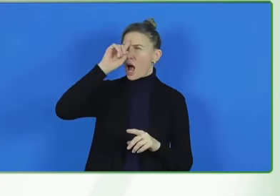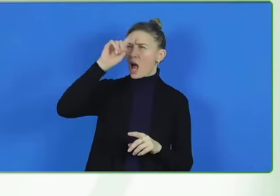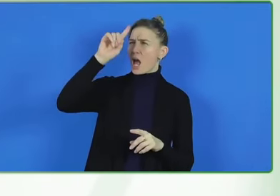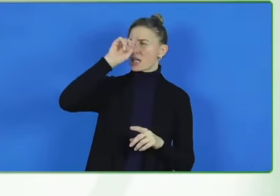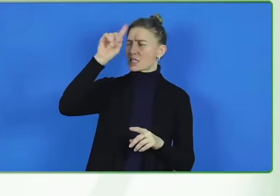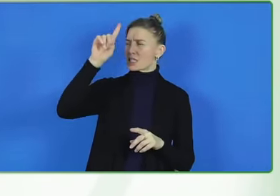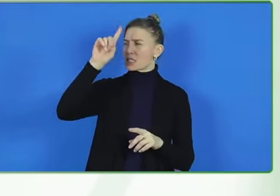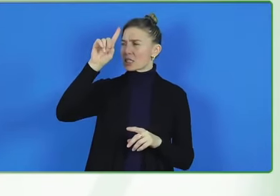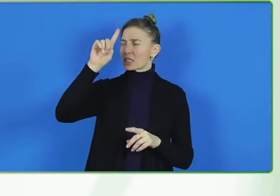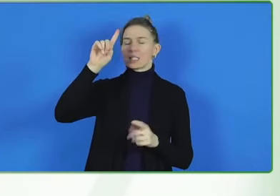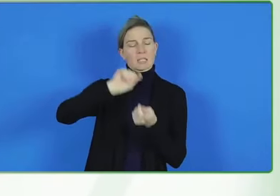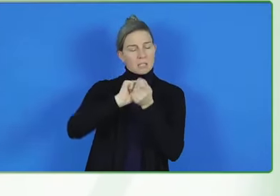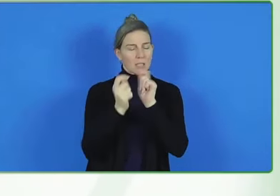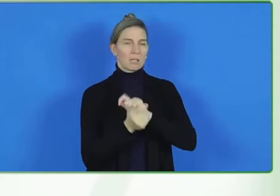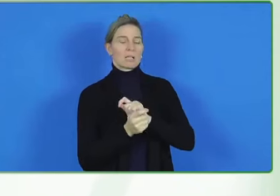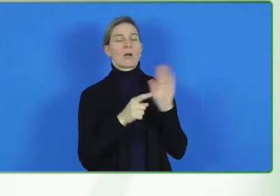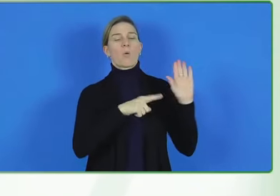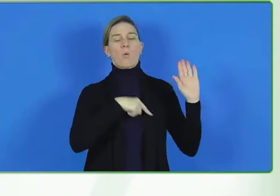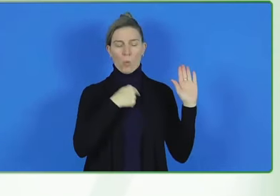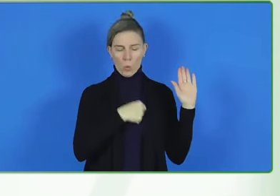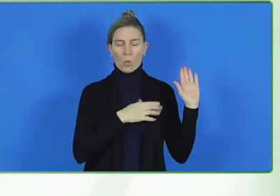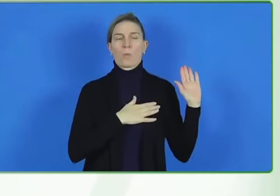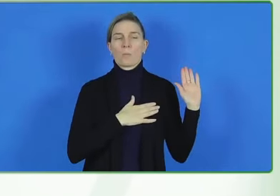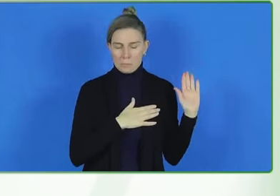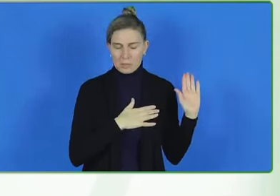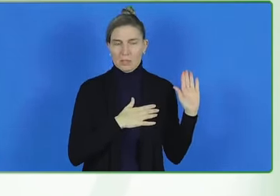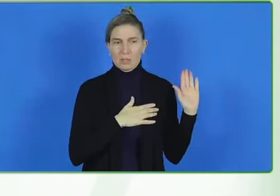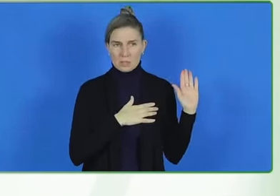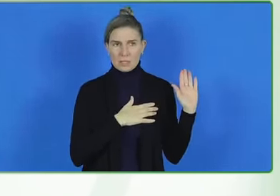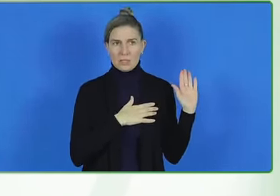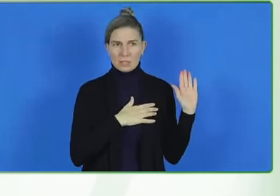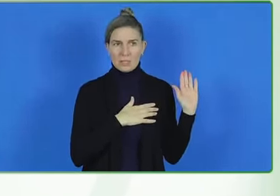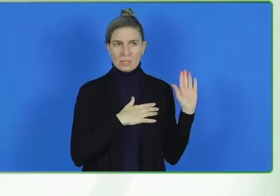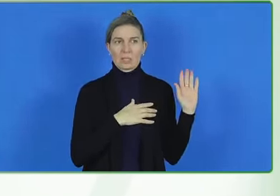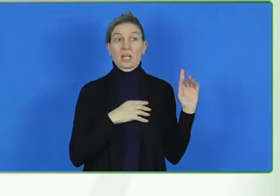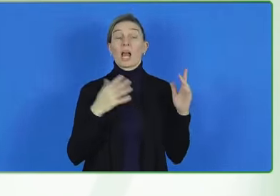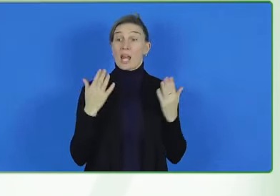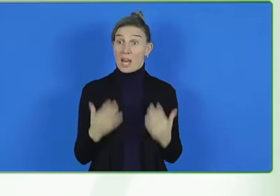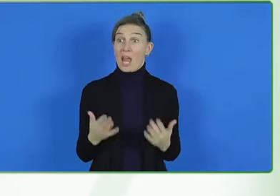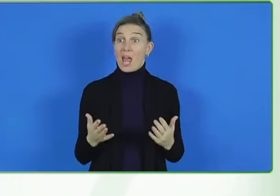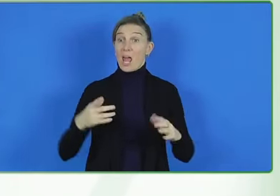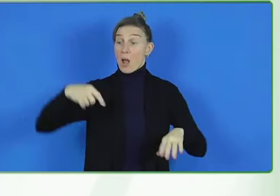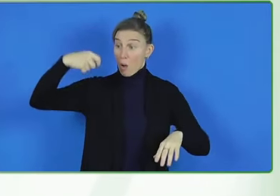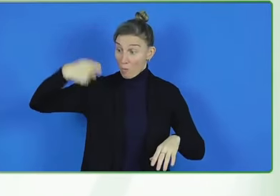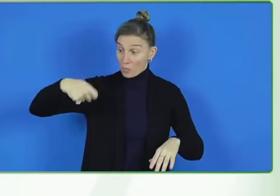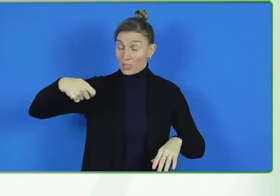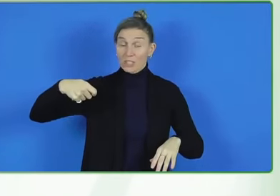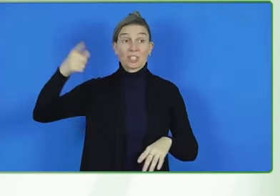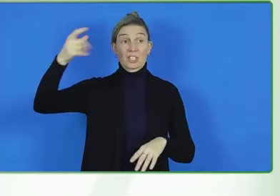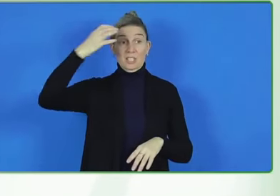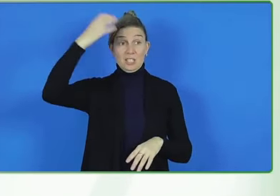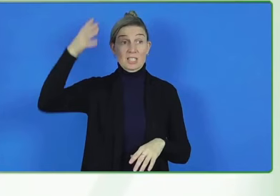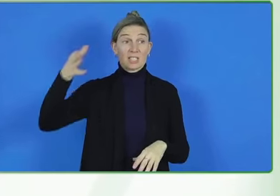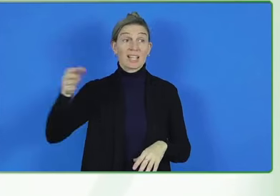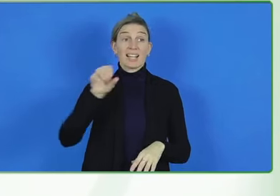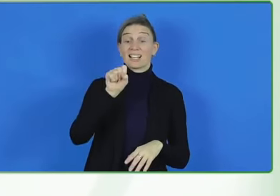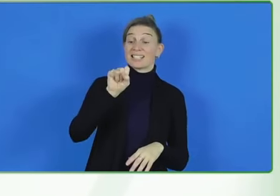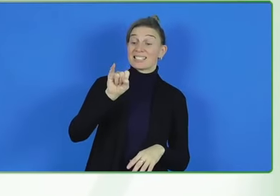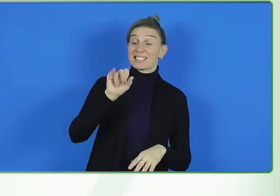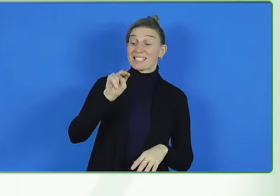orders from the President of the Republic. Senadis will be in charge